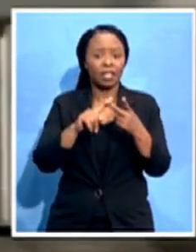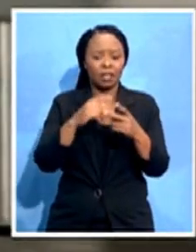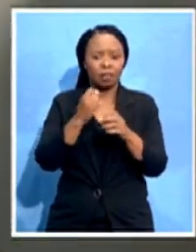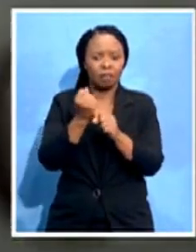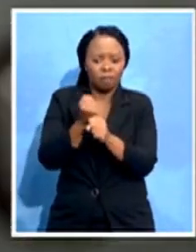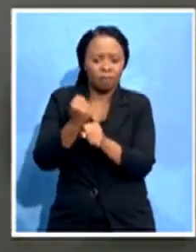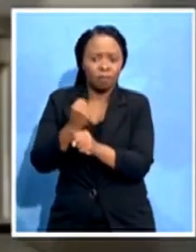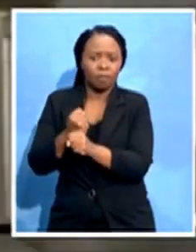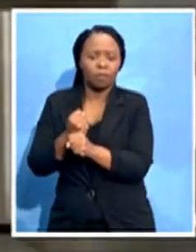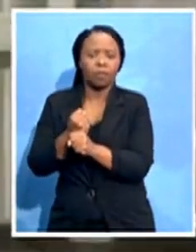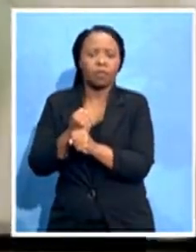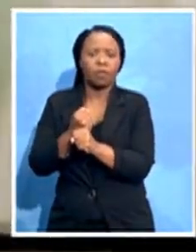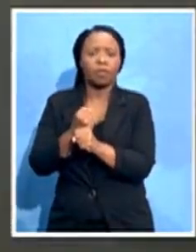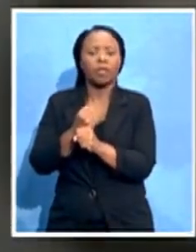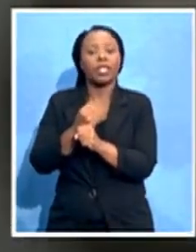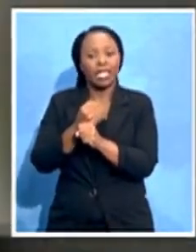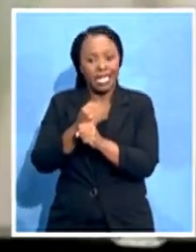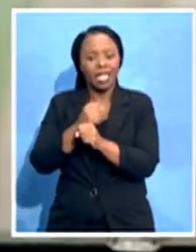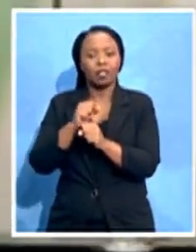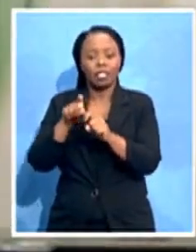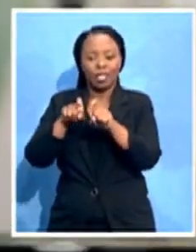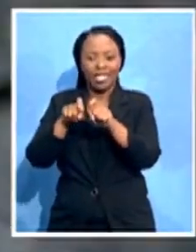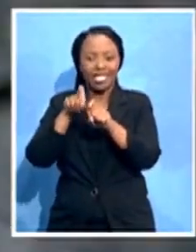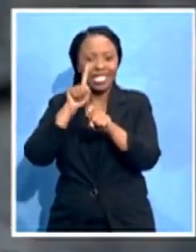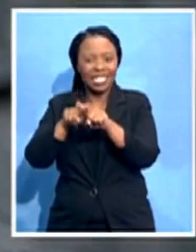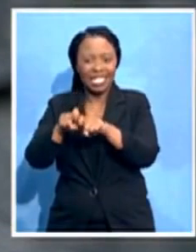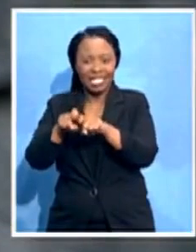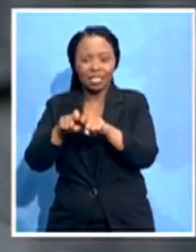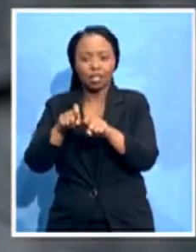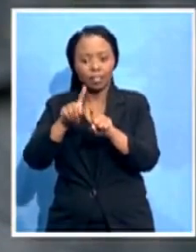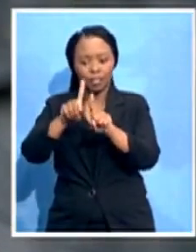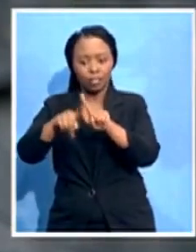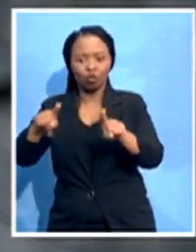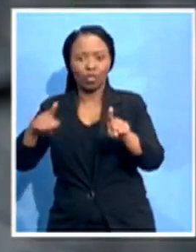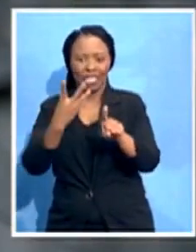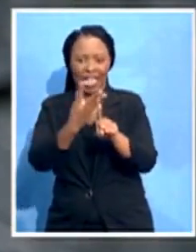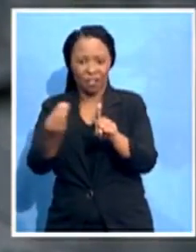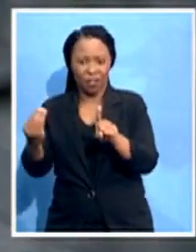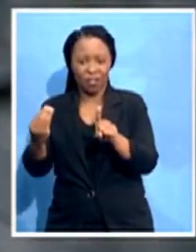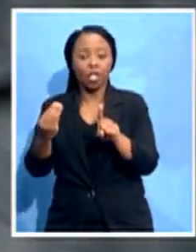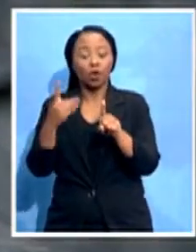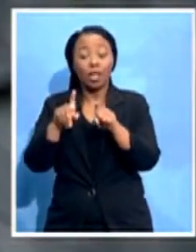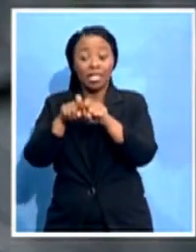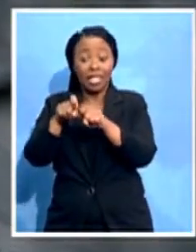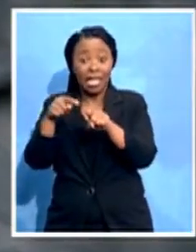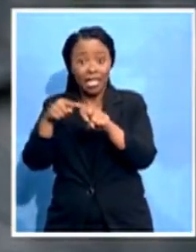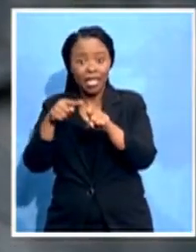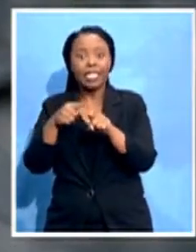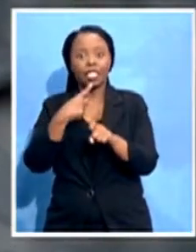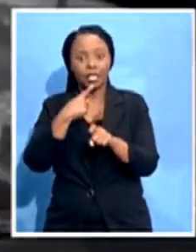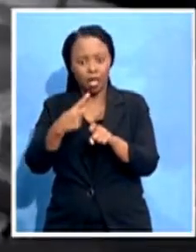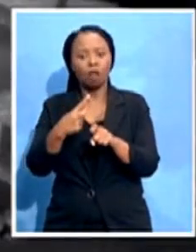trials. And those trials also determine whether the vaccine can be administered on